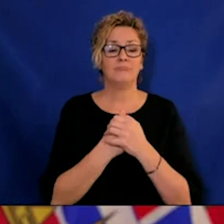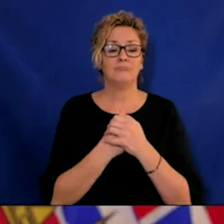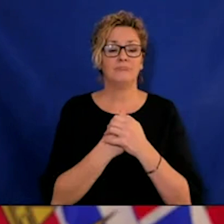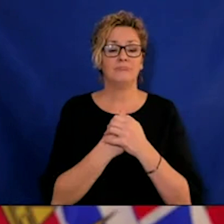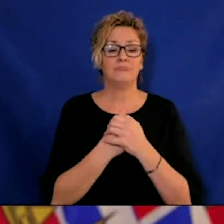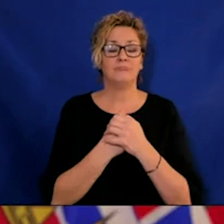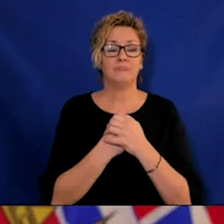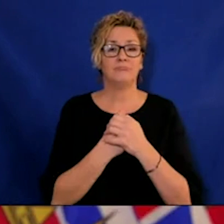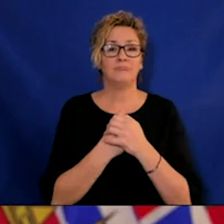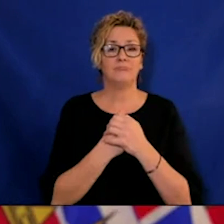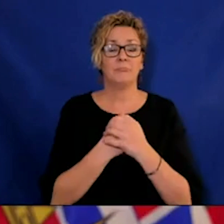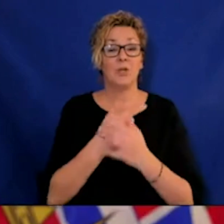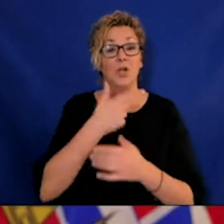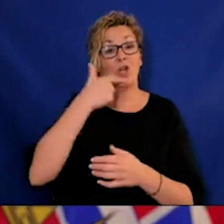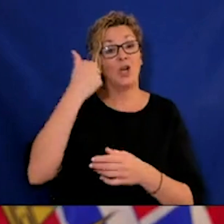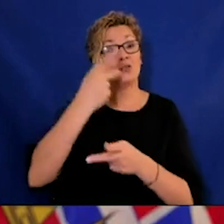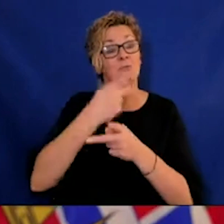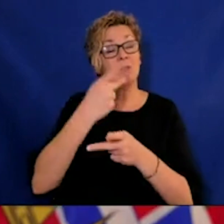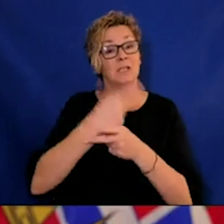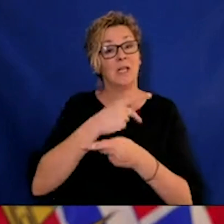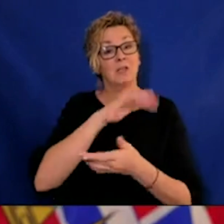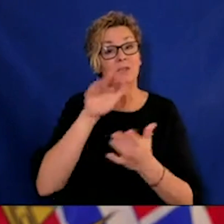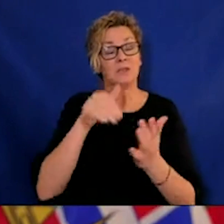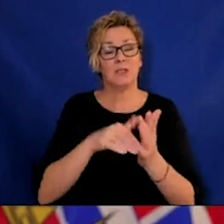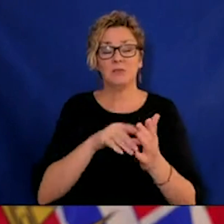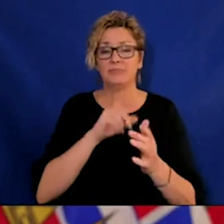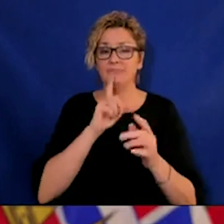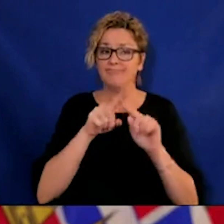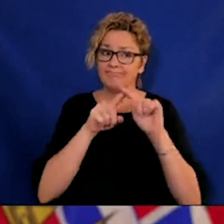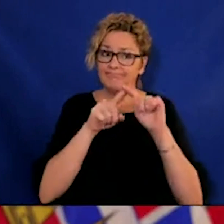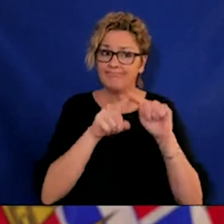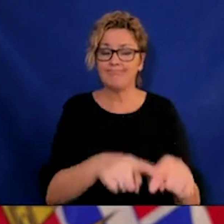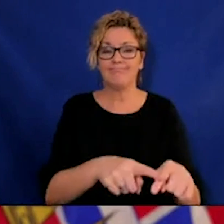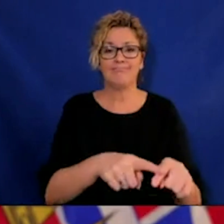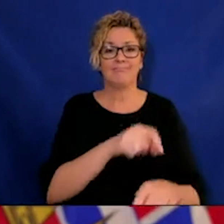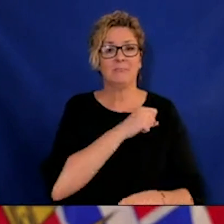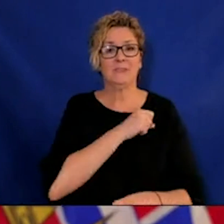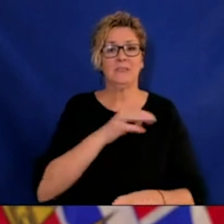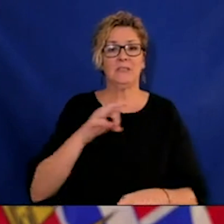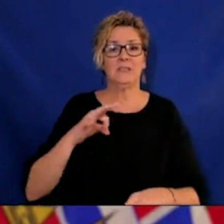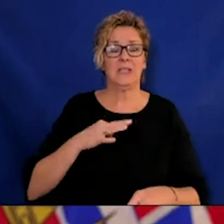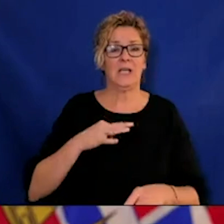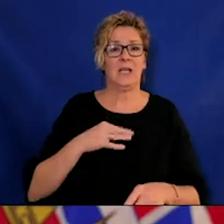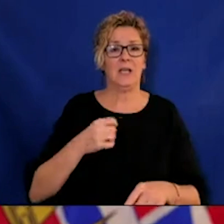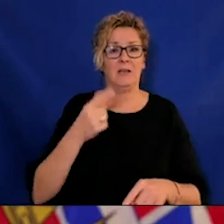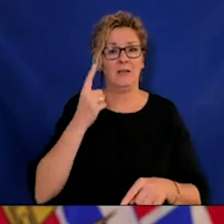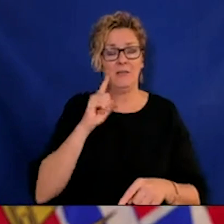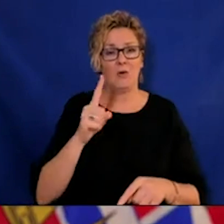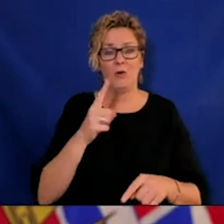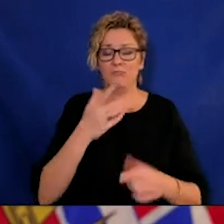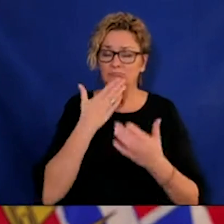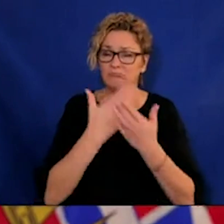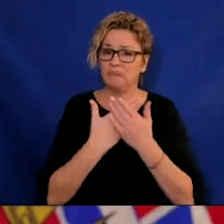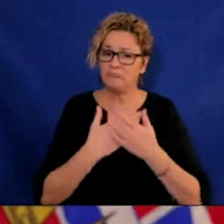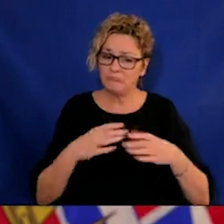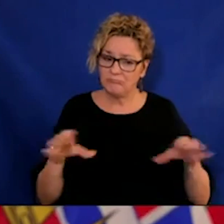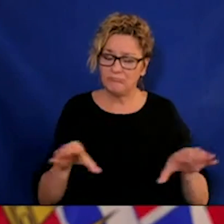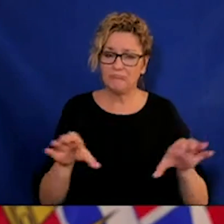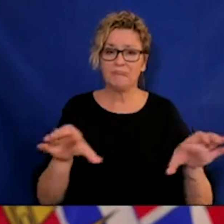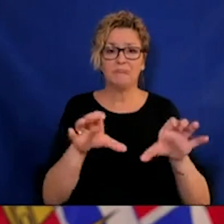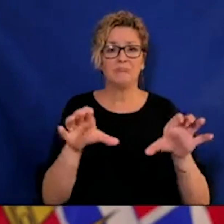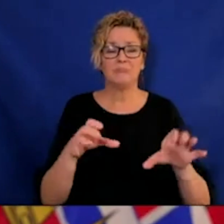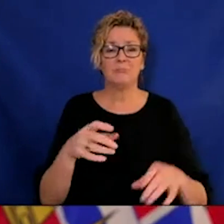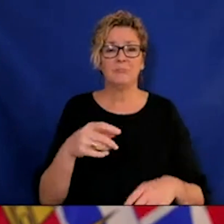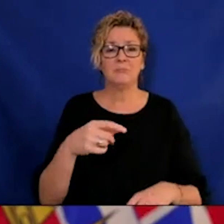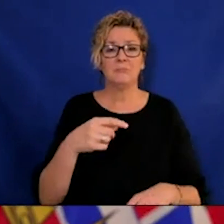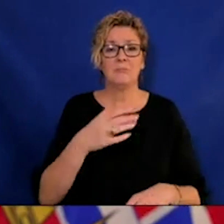in our long-term care homes, and I know how challenging it is And I'm with you every single day,